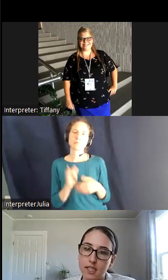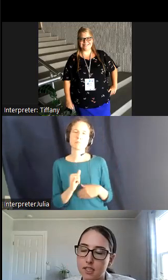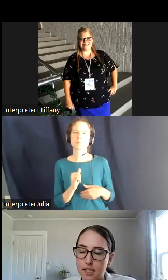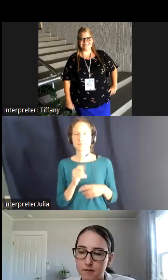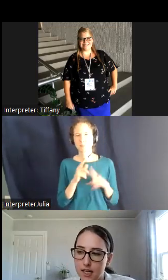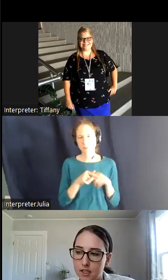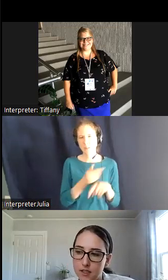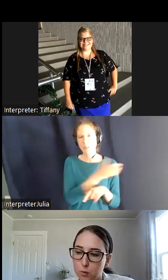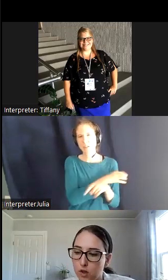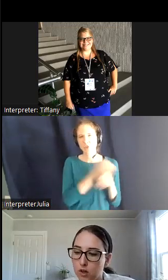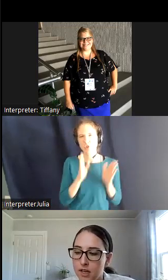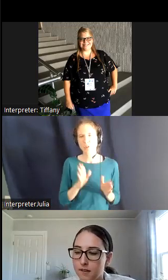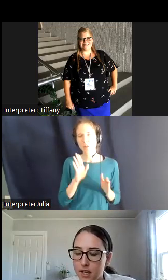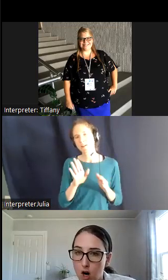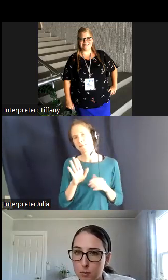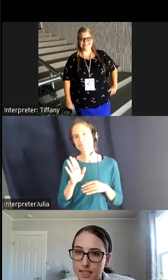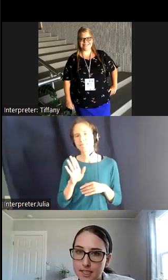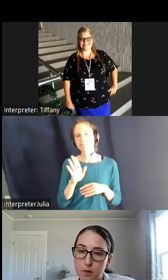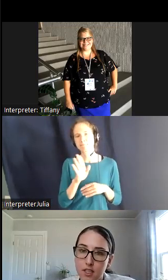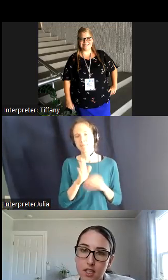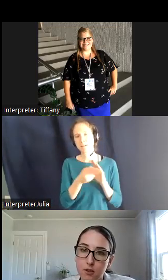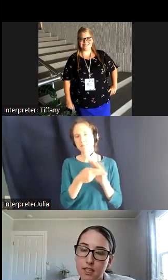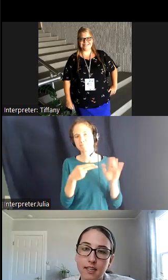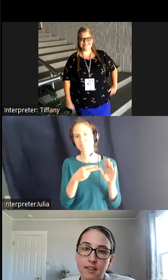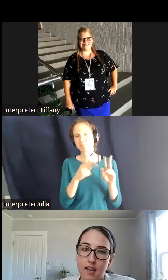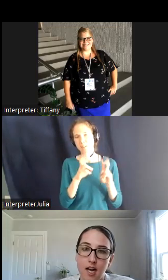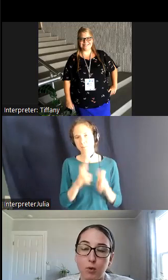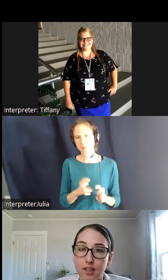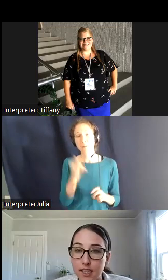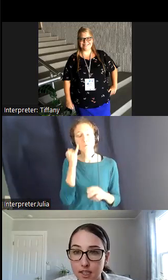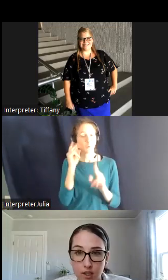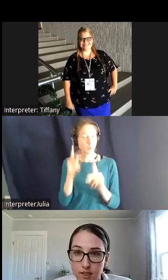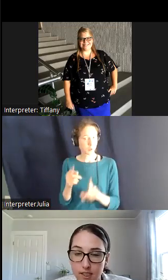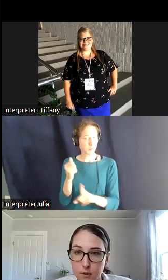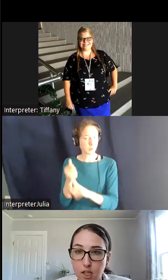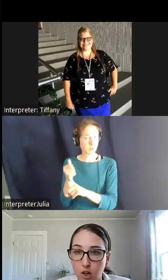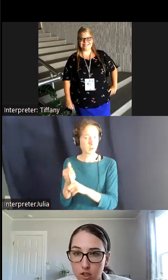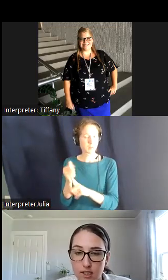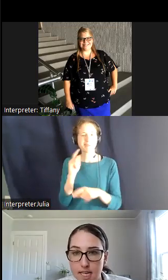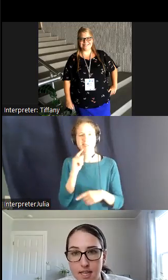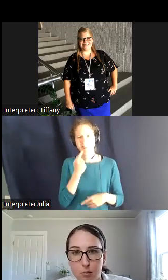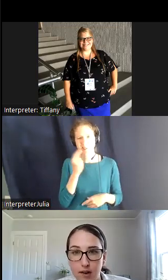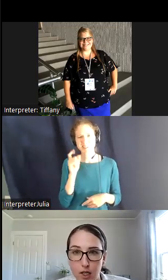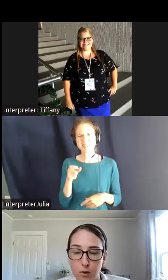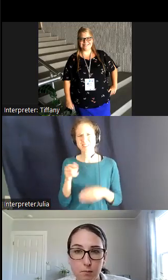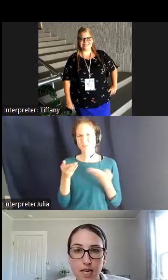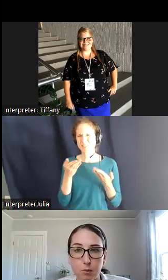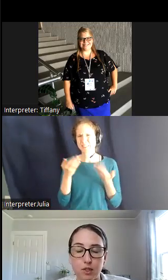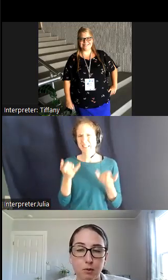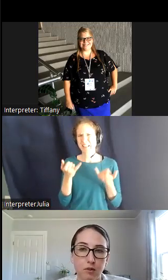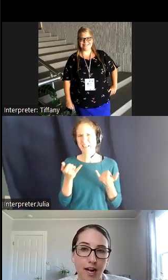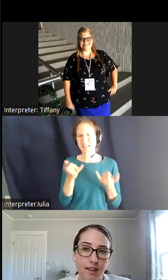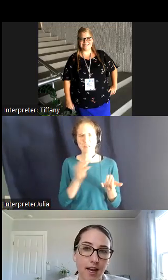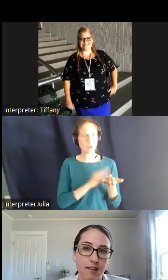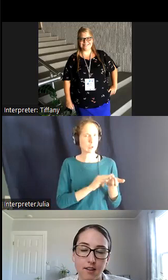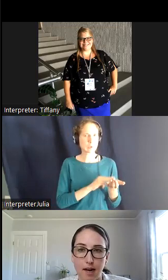the screened needs of that individual. If they are presenting with an acuity where they're needing services really urgently and that provider wouldn't be able